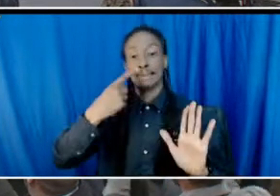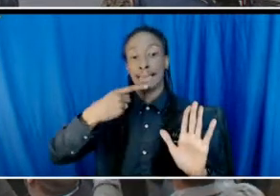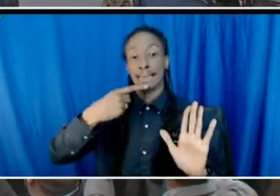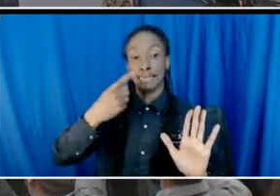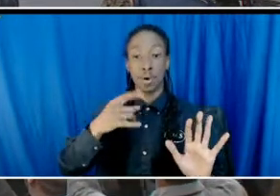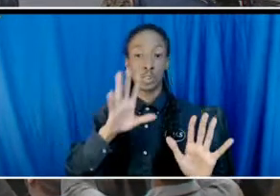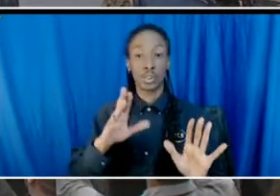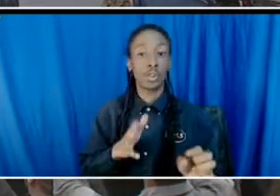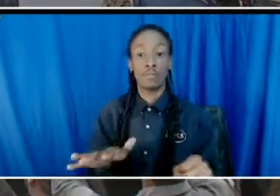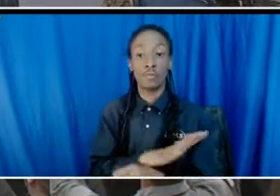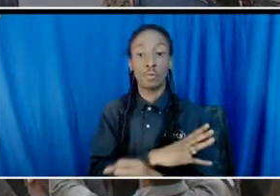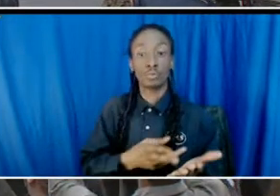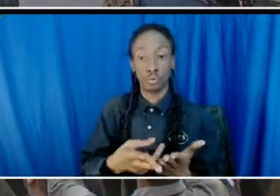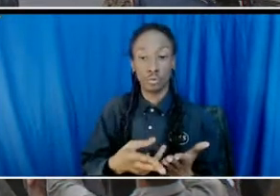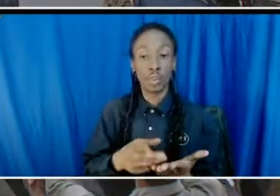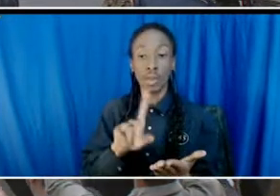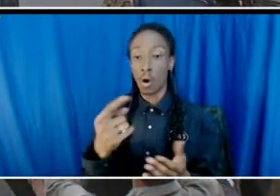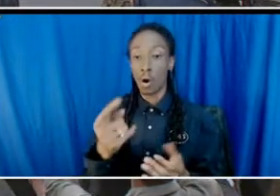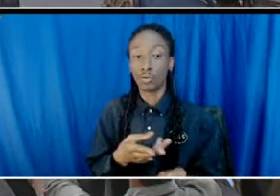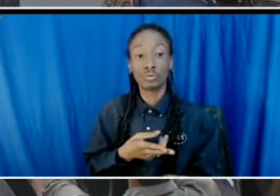and nothing but the truth, so help you God?